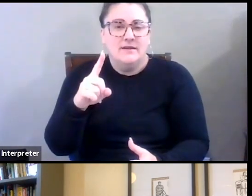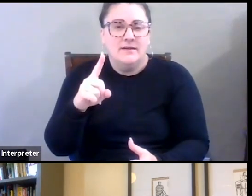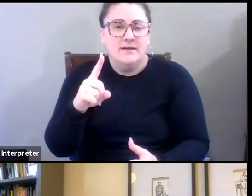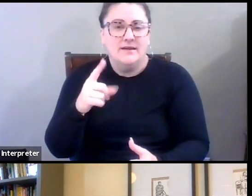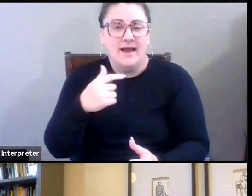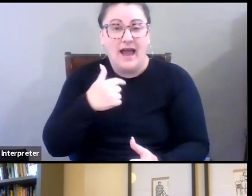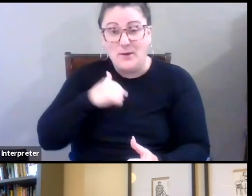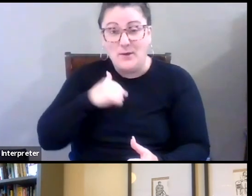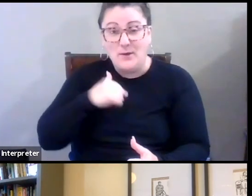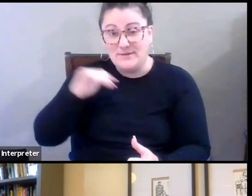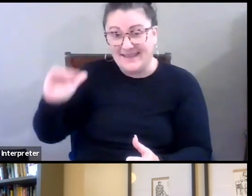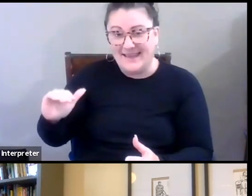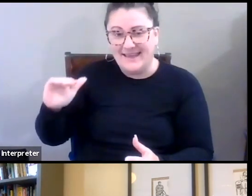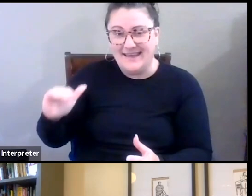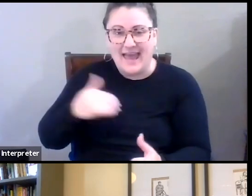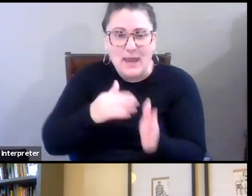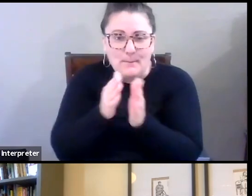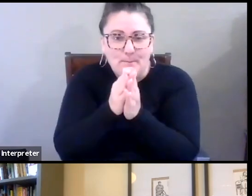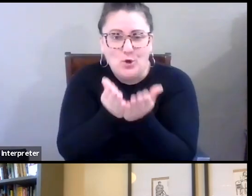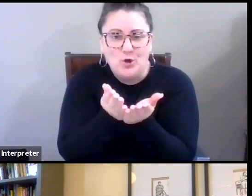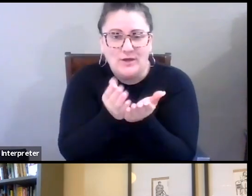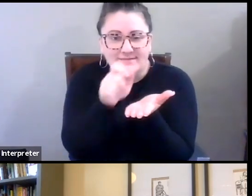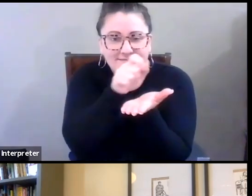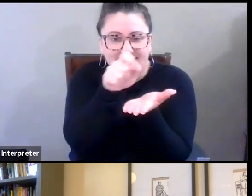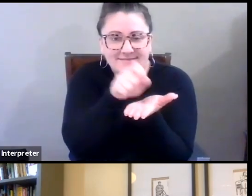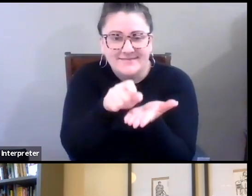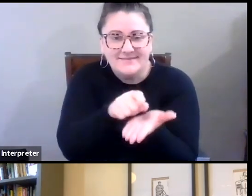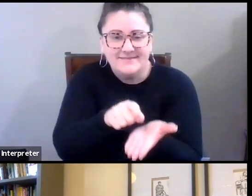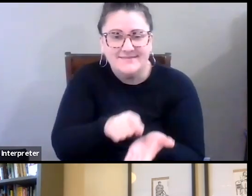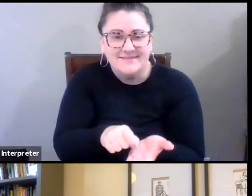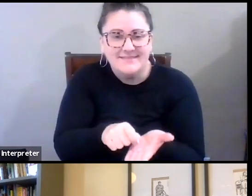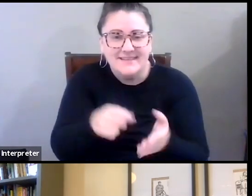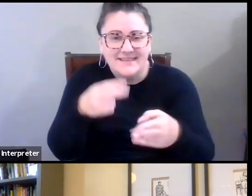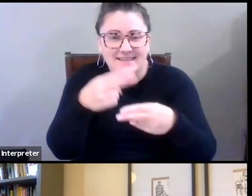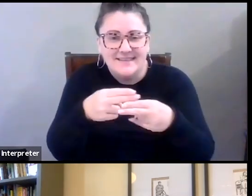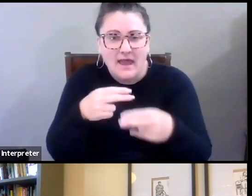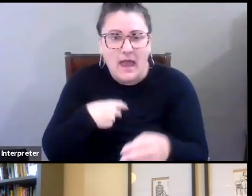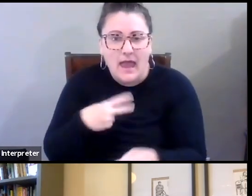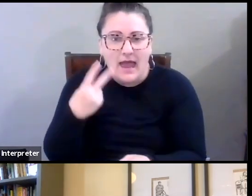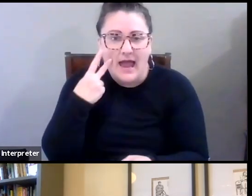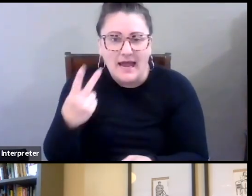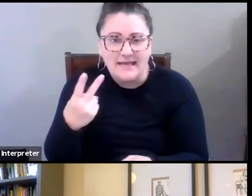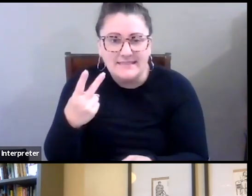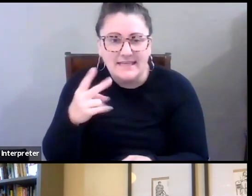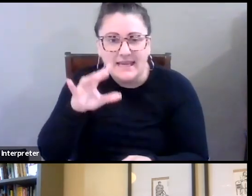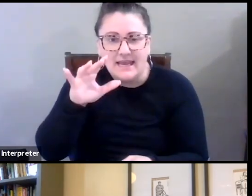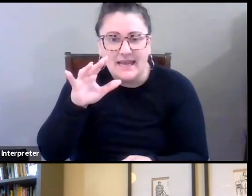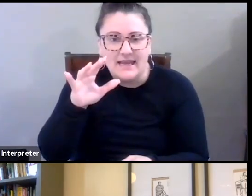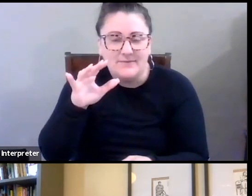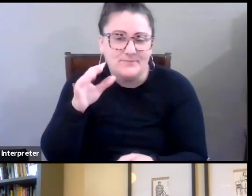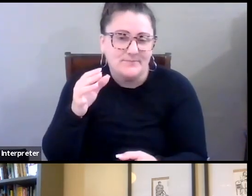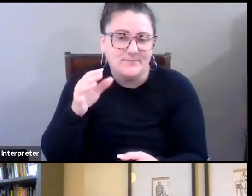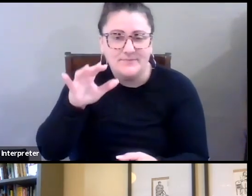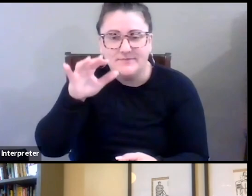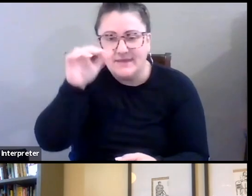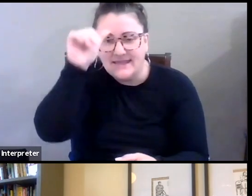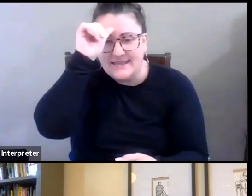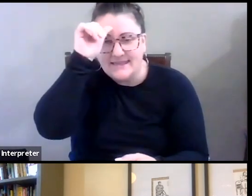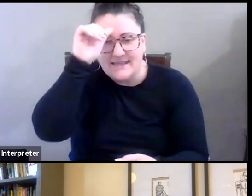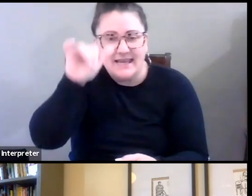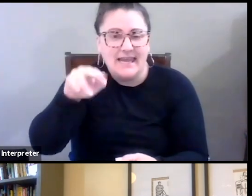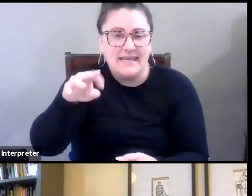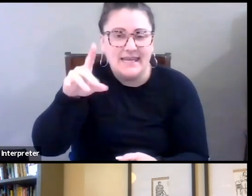kid, I had this notebook that was basically like, it could have been titled like, I See Indians. It was just like every time I saw